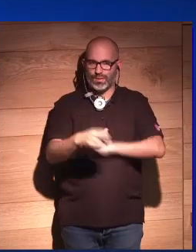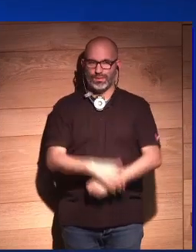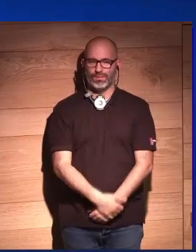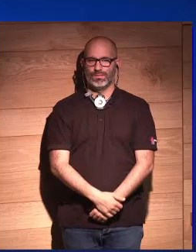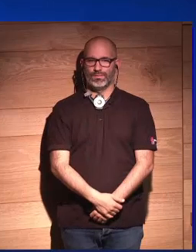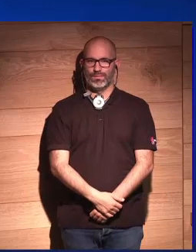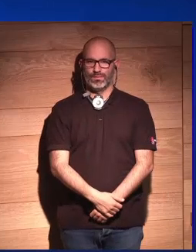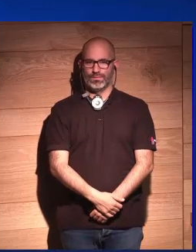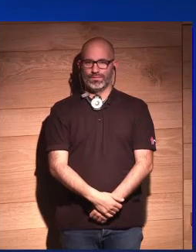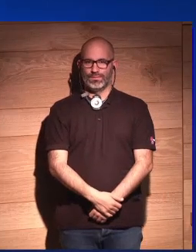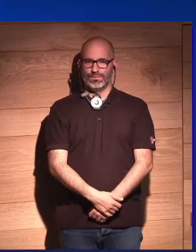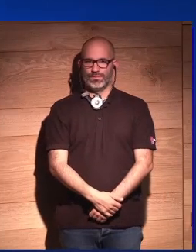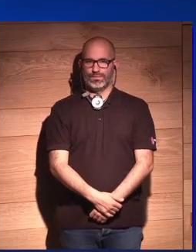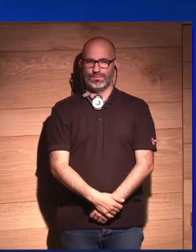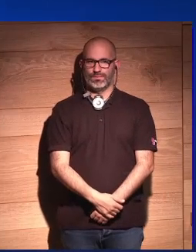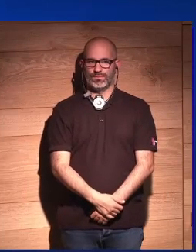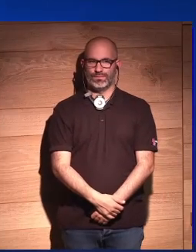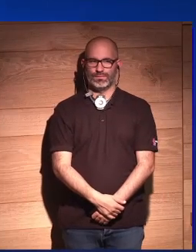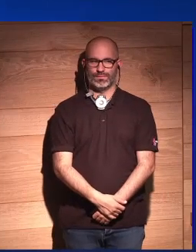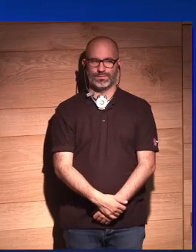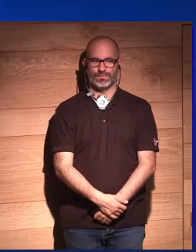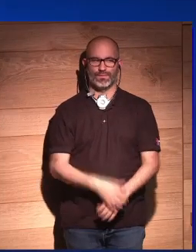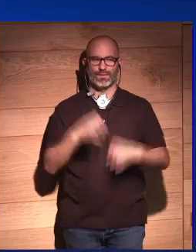I always like to say, you know, the